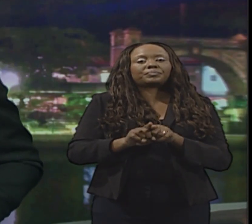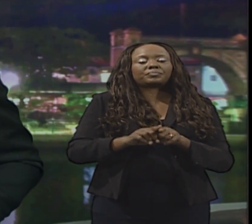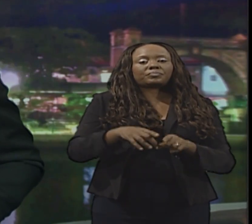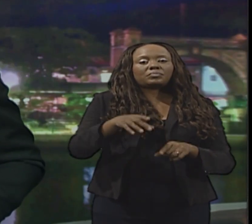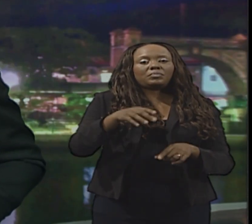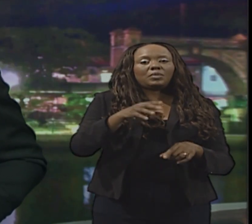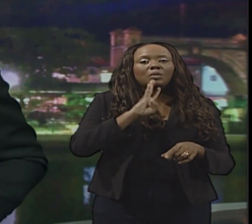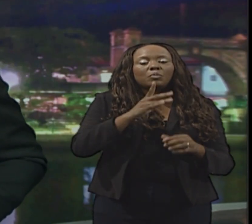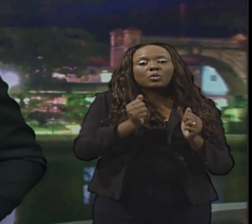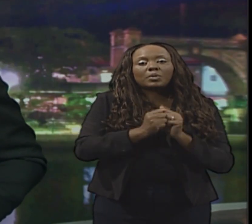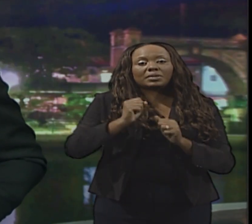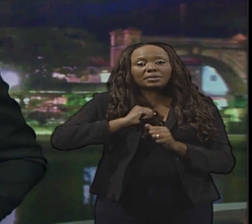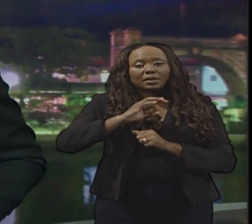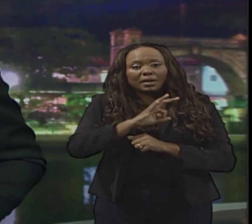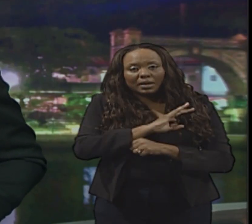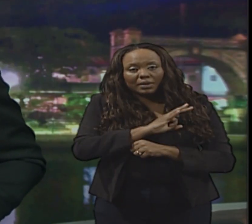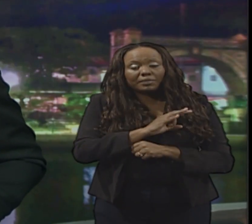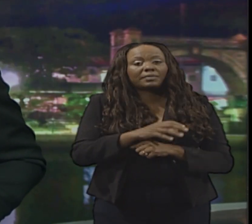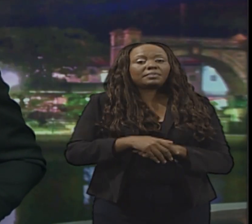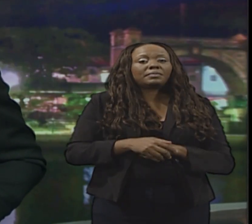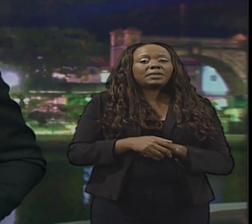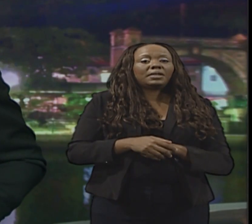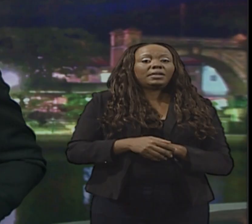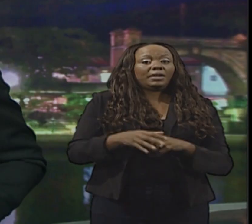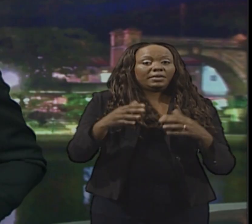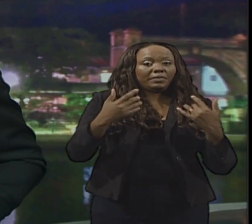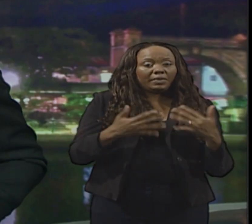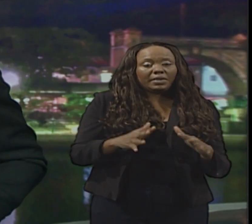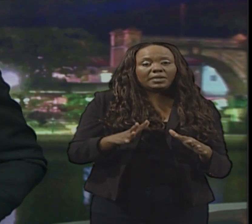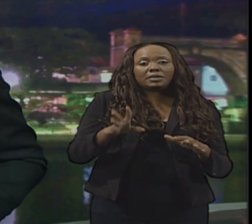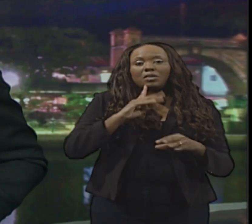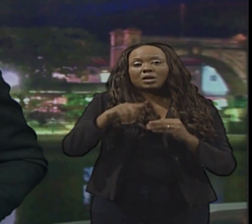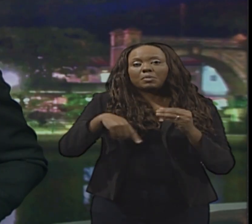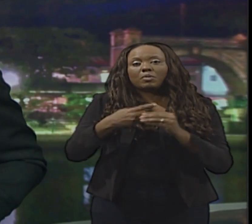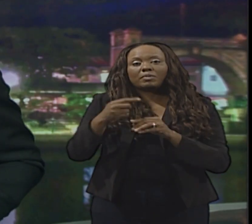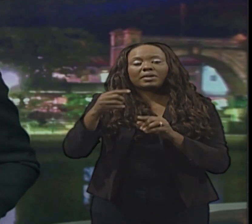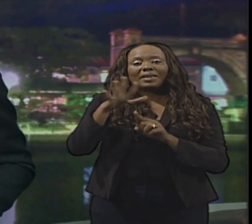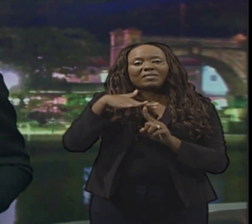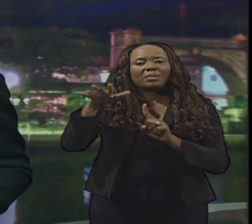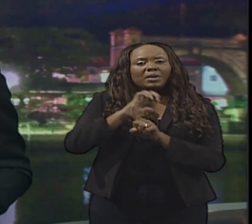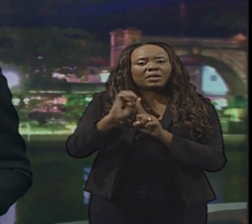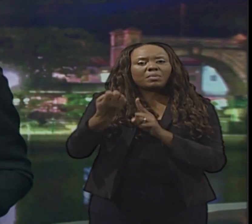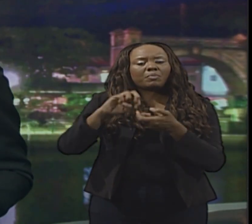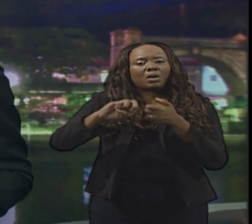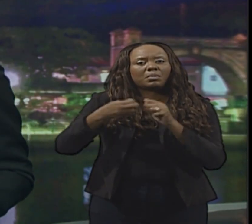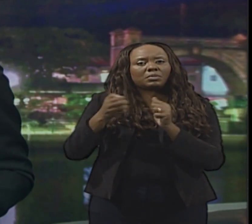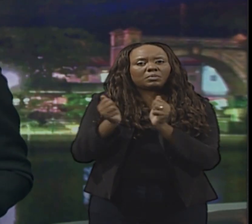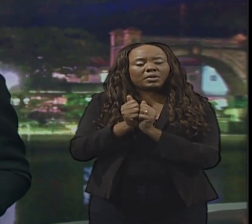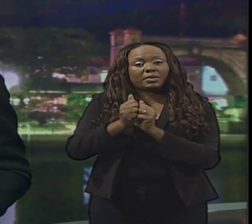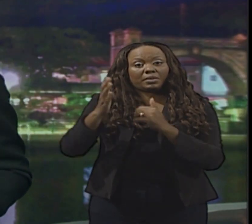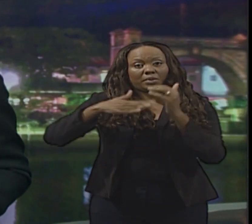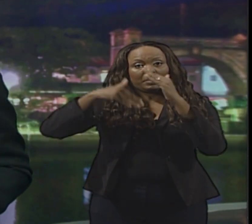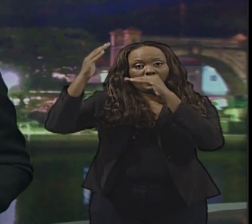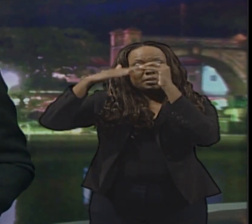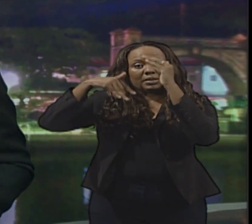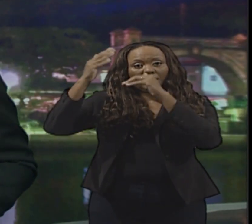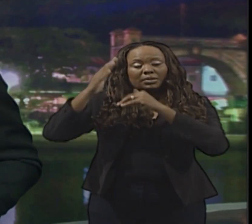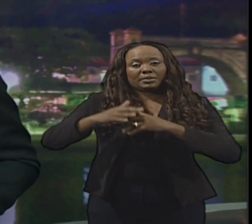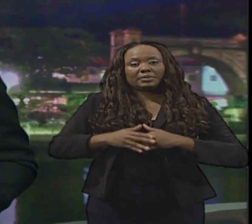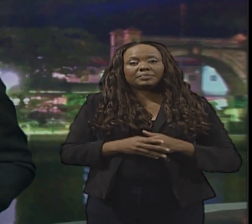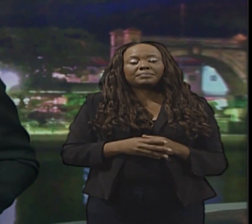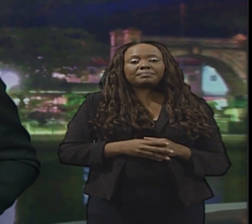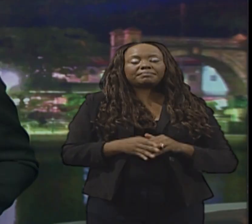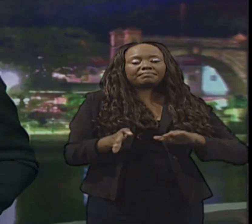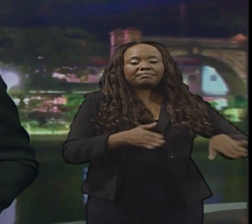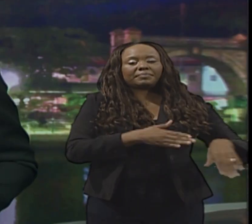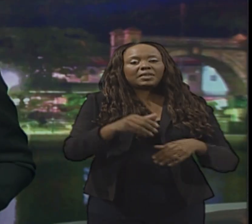to staff today, he plans to immediately address some of their concerns of environmental issues in the building. Well,